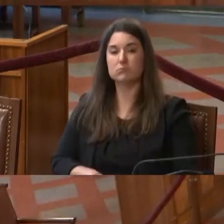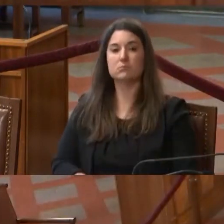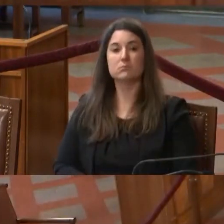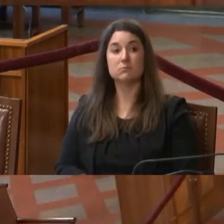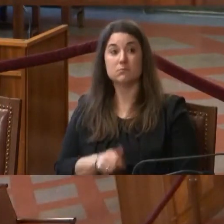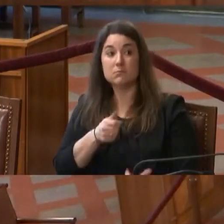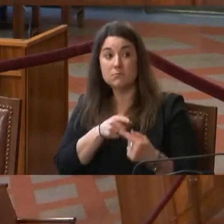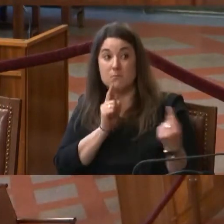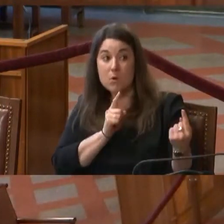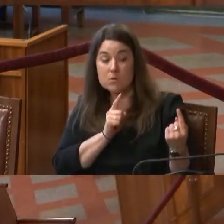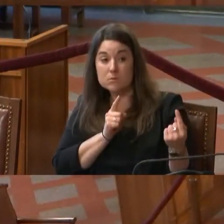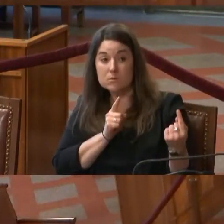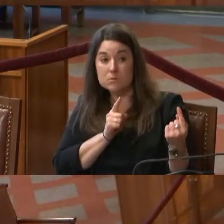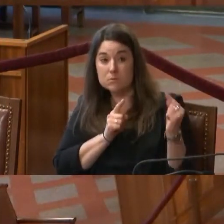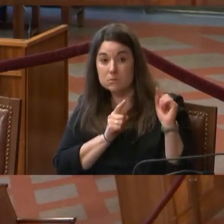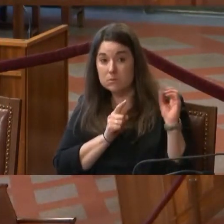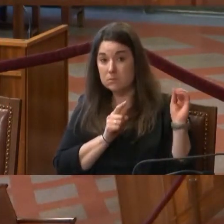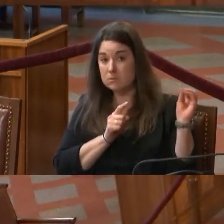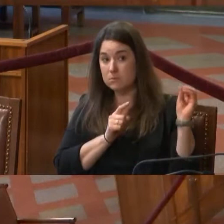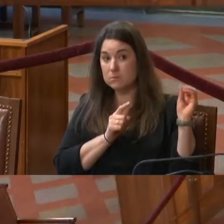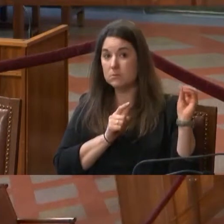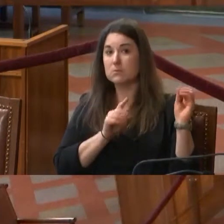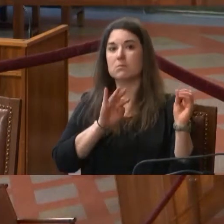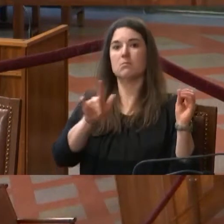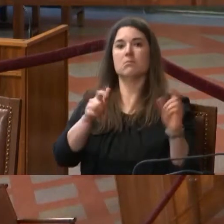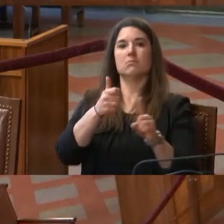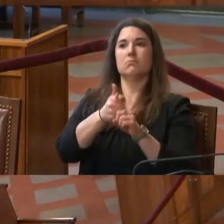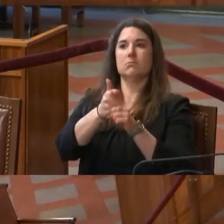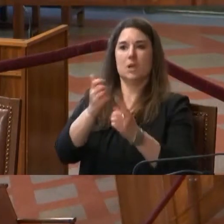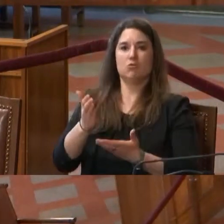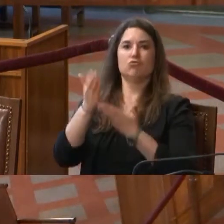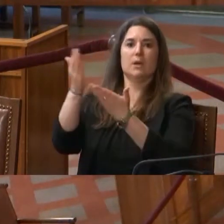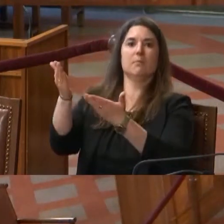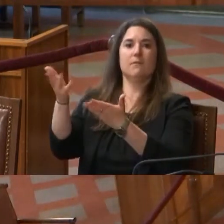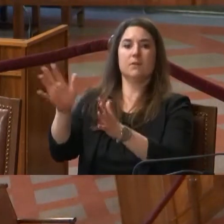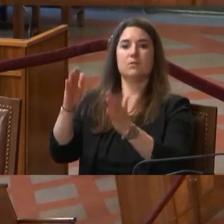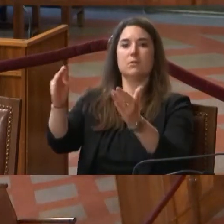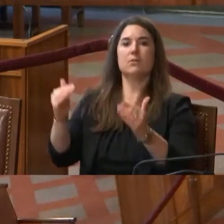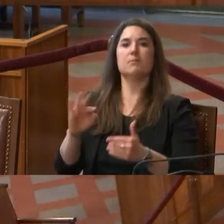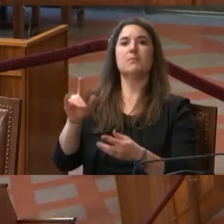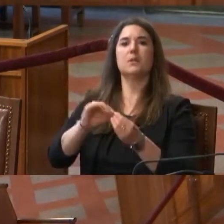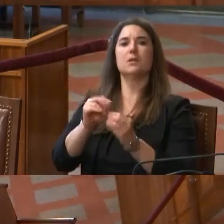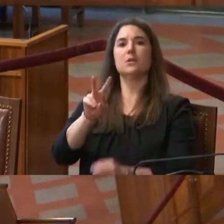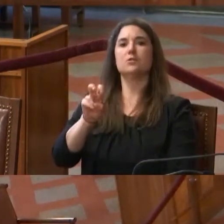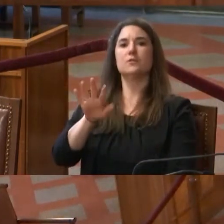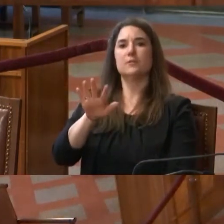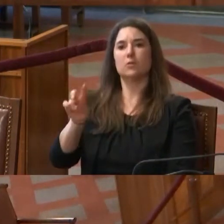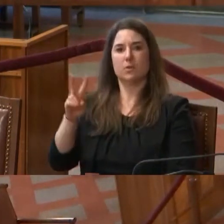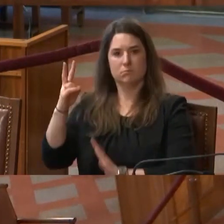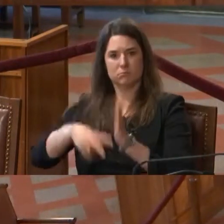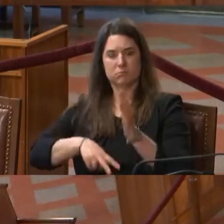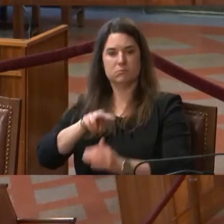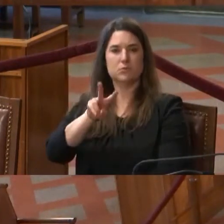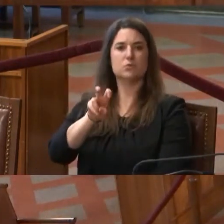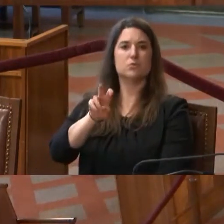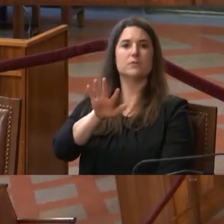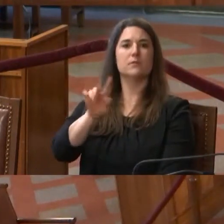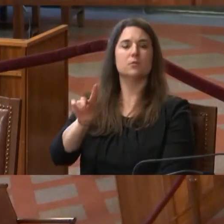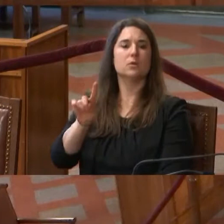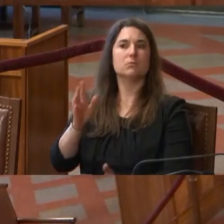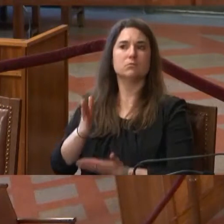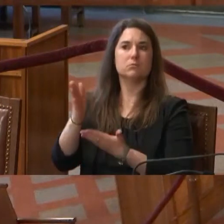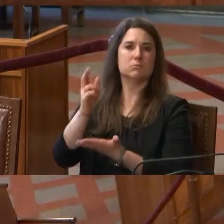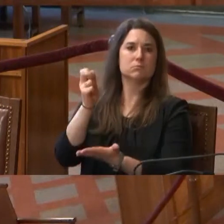Aye. Any opposed? The bill is recommended. Bill 251. Bill 251,